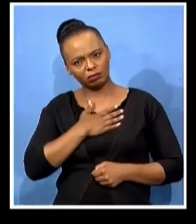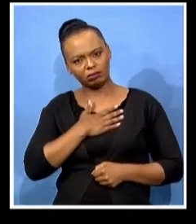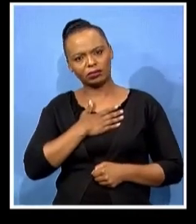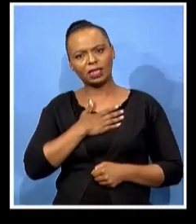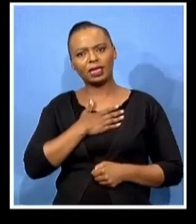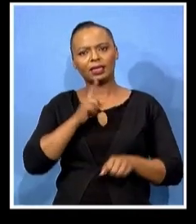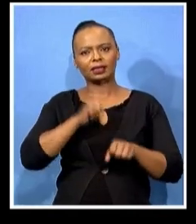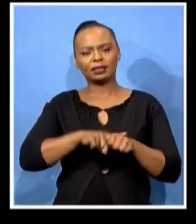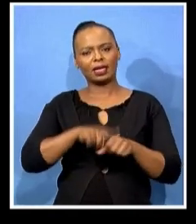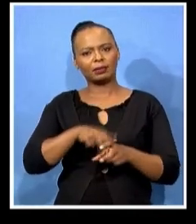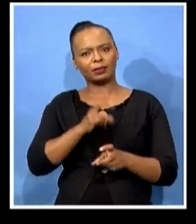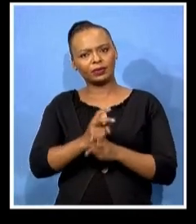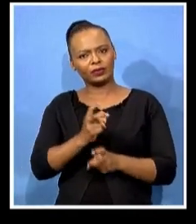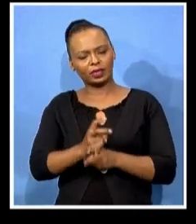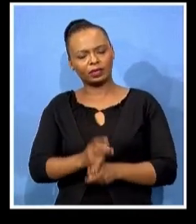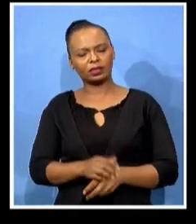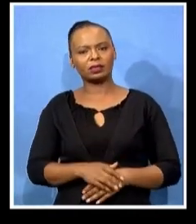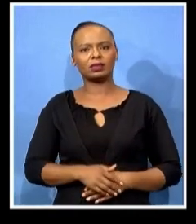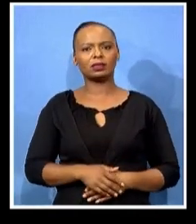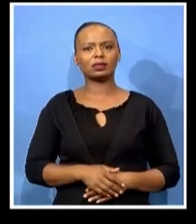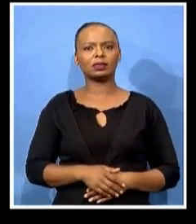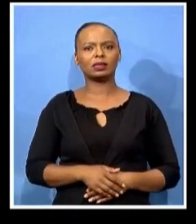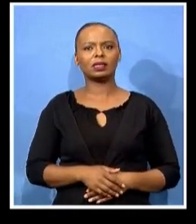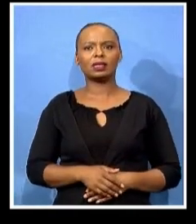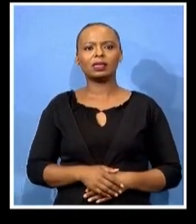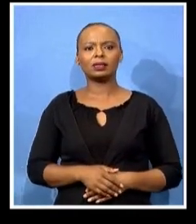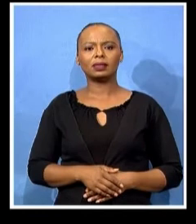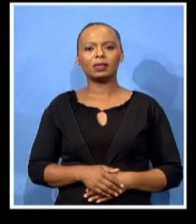Firstly, Minister, some of the reasons